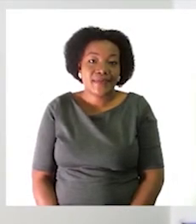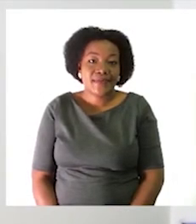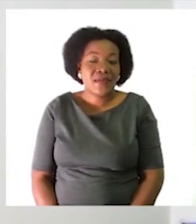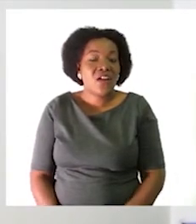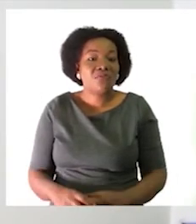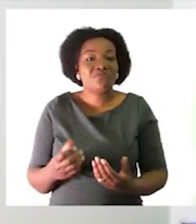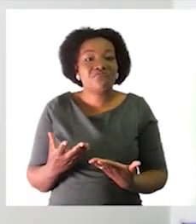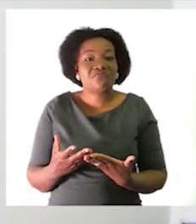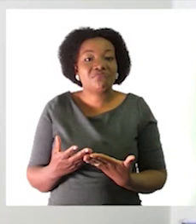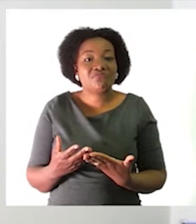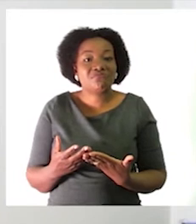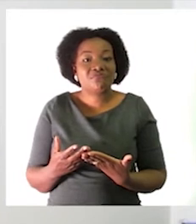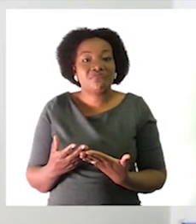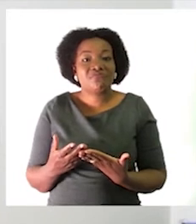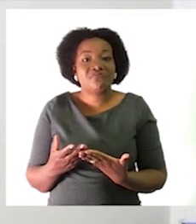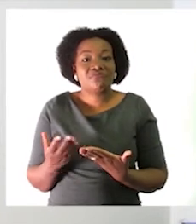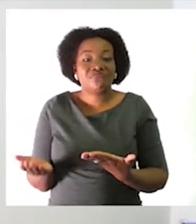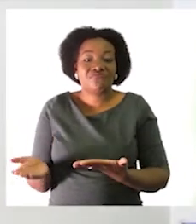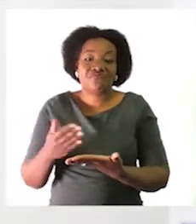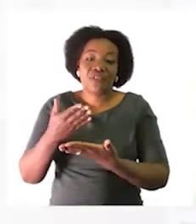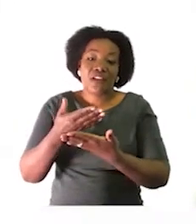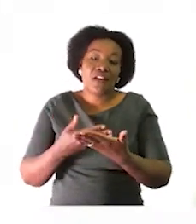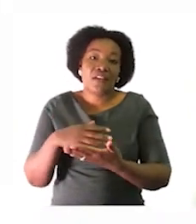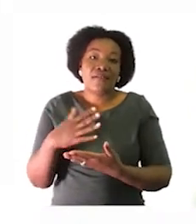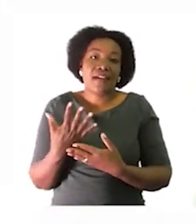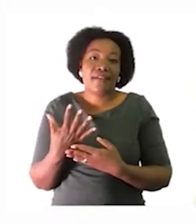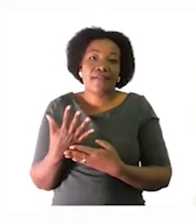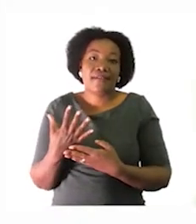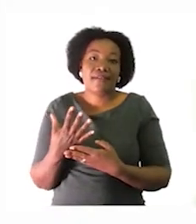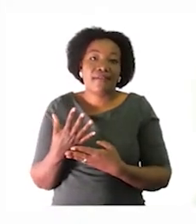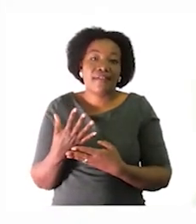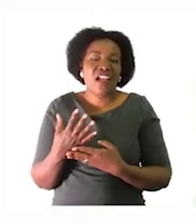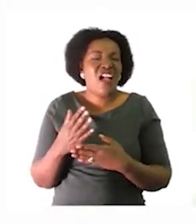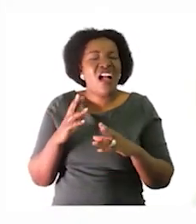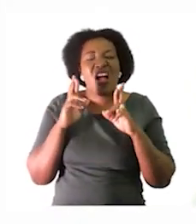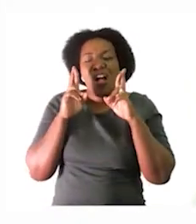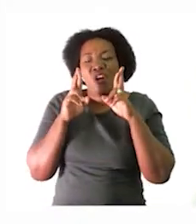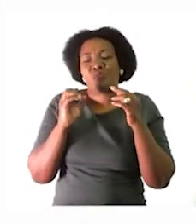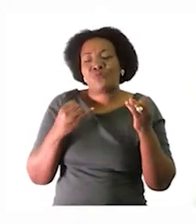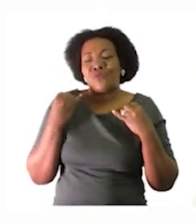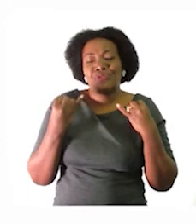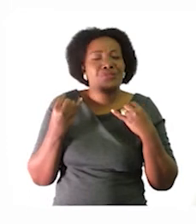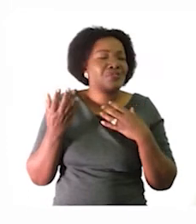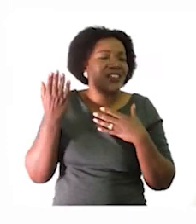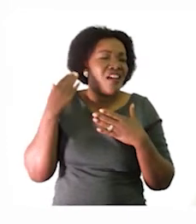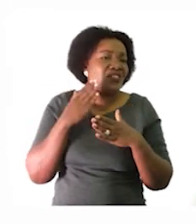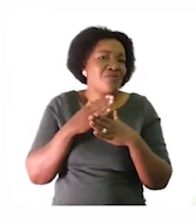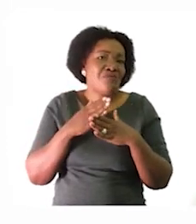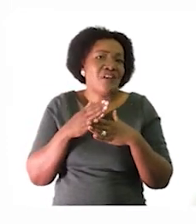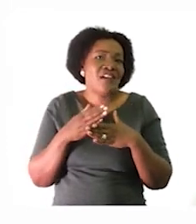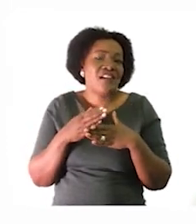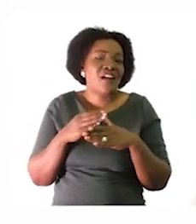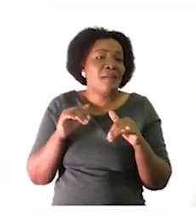All right, I would like for us to turn to page 5. Hope you enjoyed our previous lesson about rounding off. On